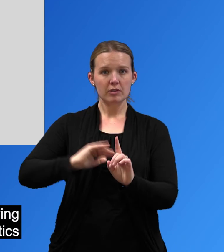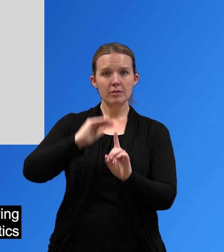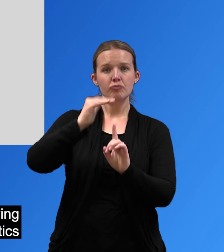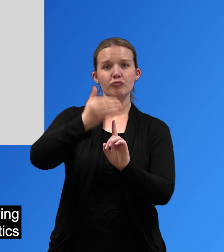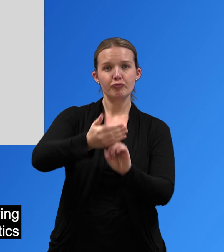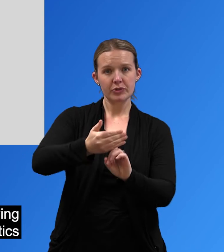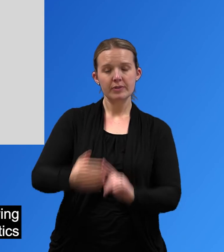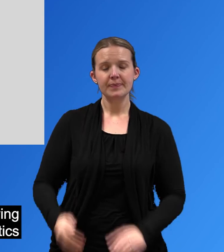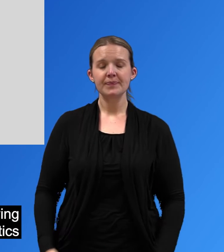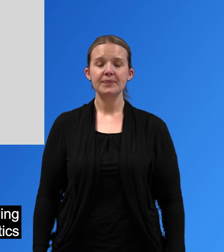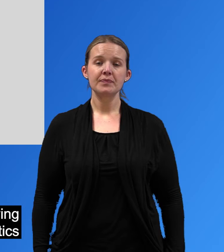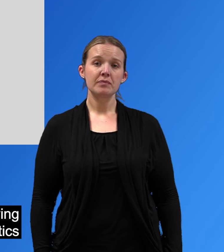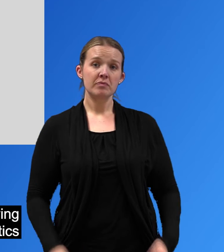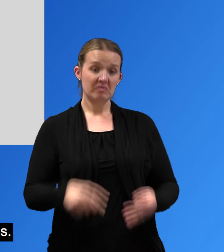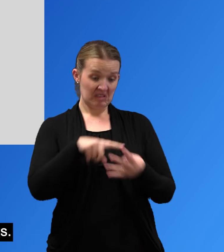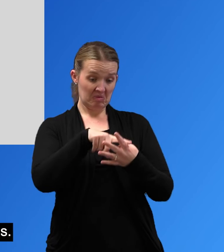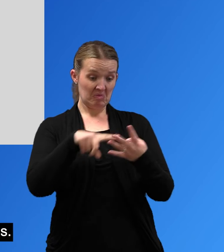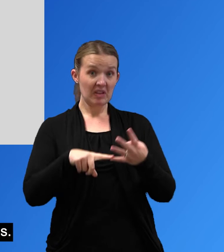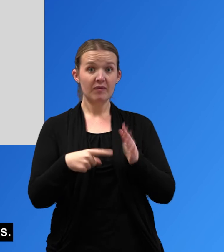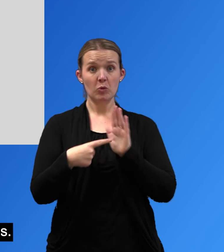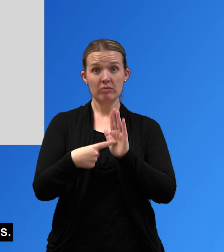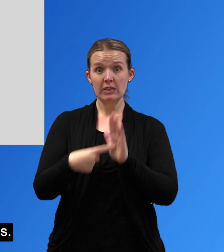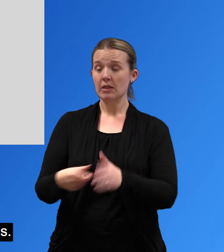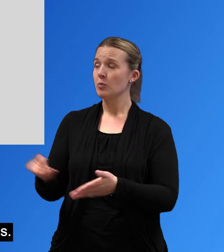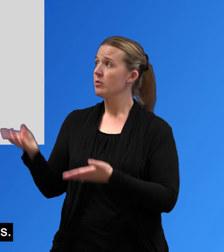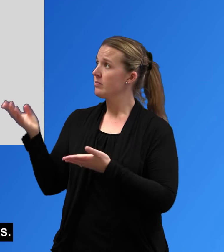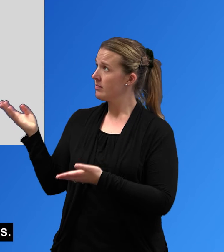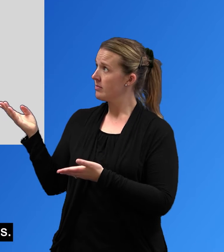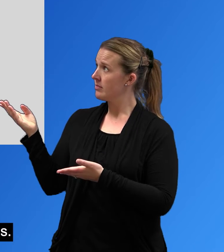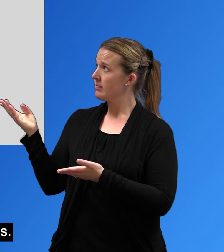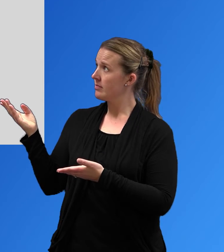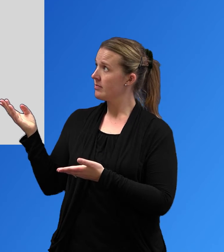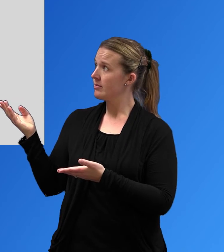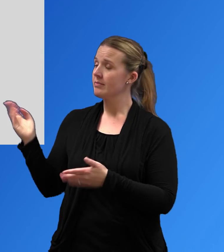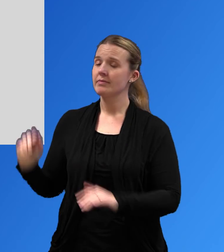Personification, giving human characteristics to non-living things.